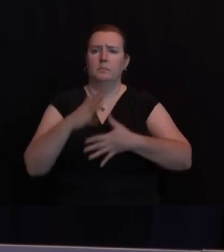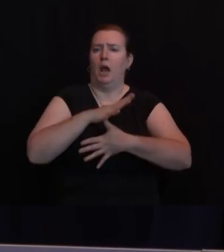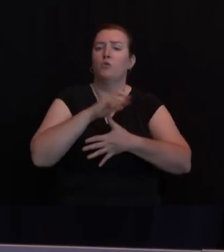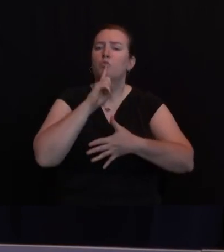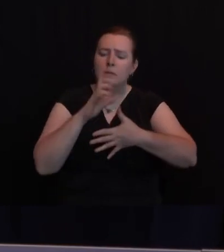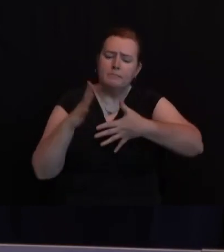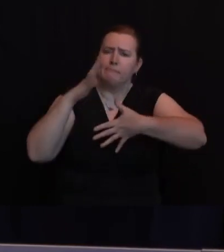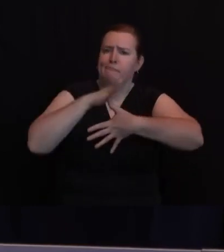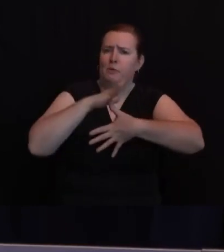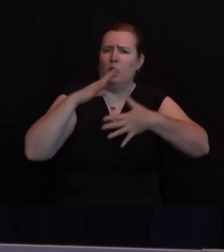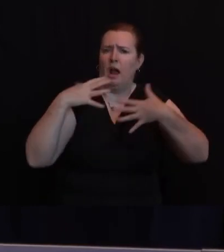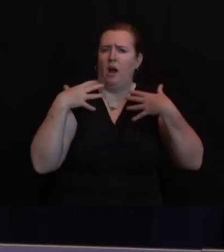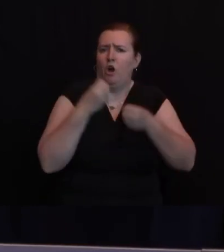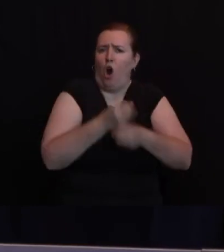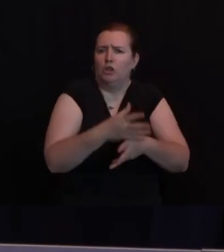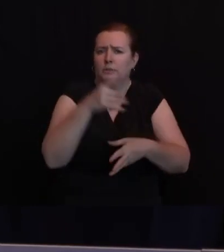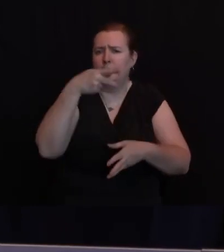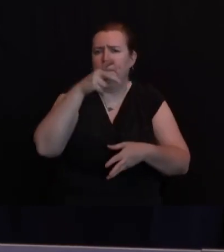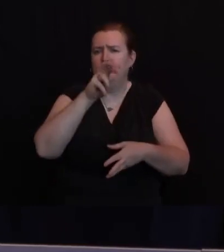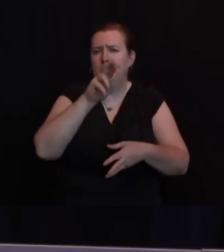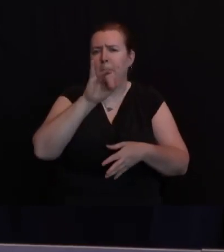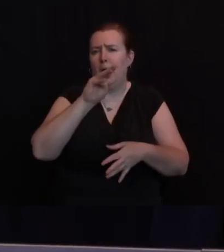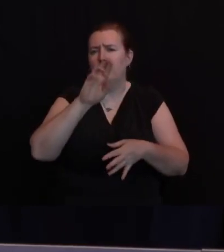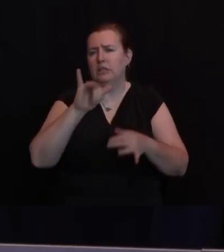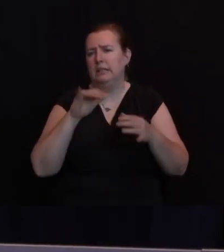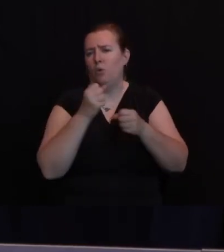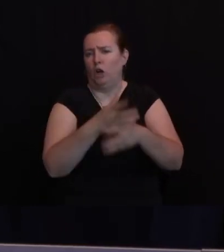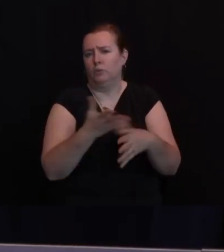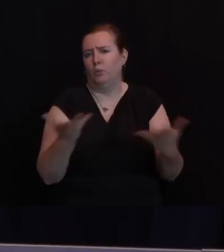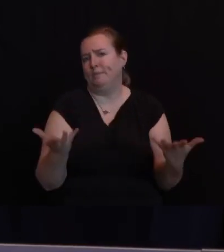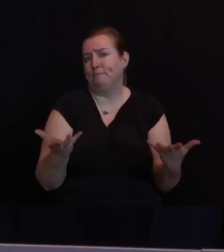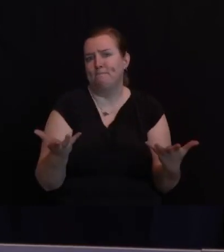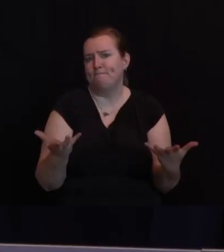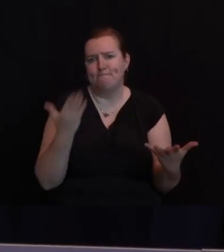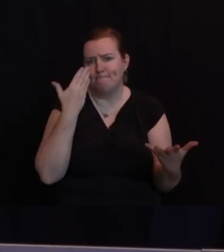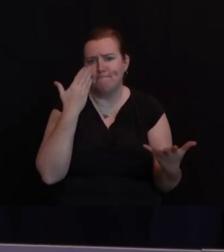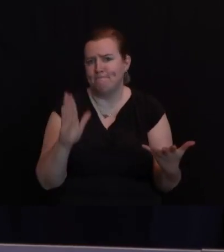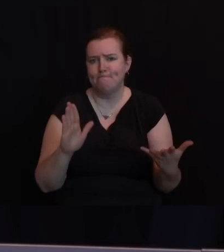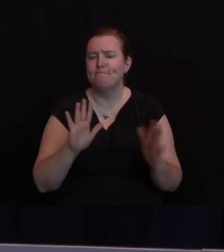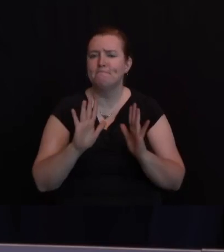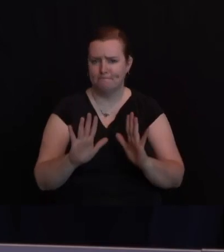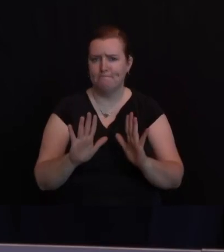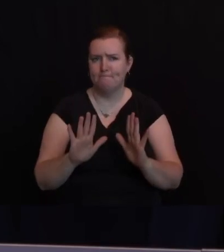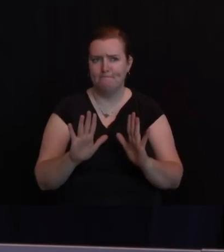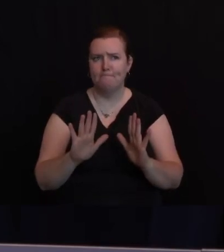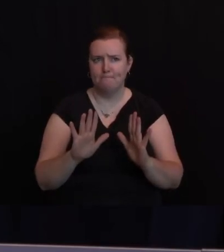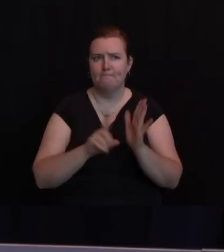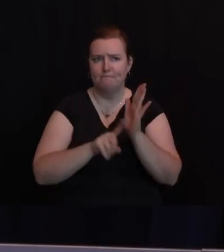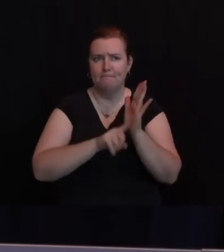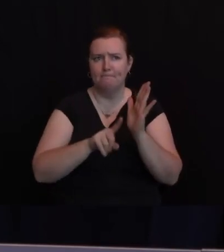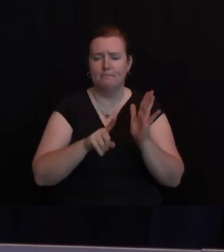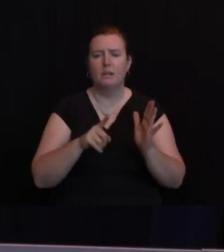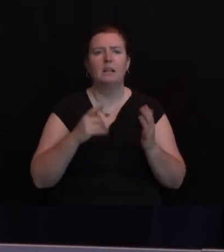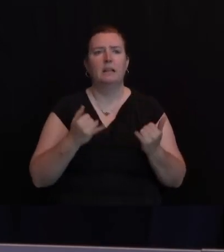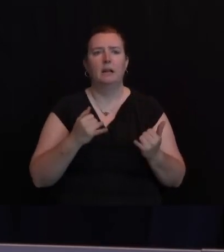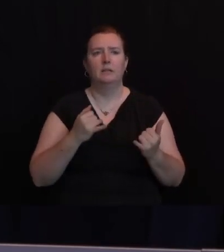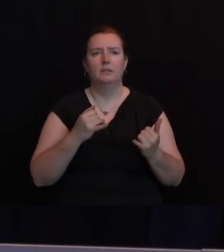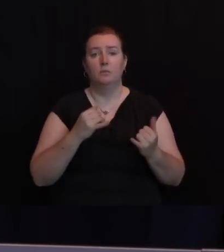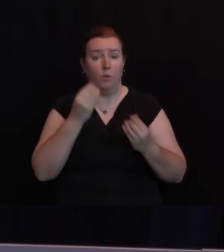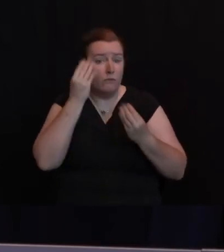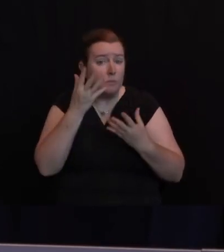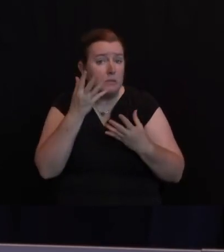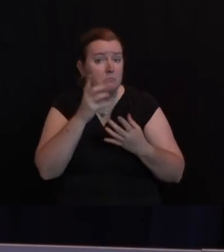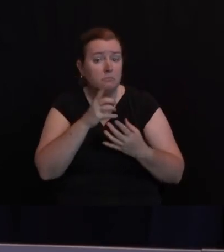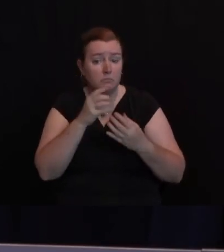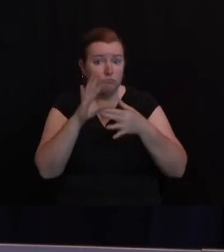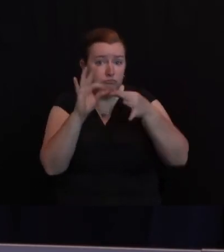death at this point in time. For privacy reasons, the department is not releasing any further information on this tragic